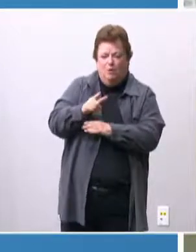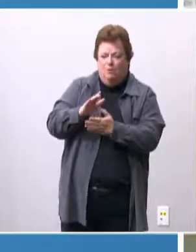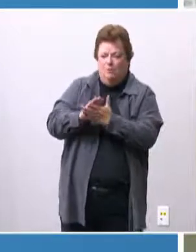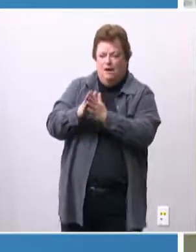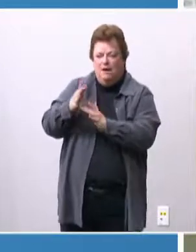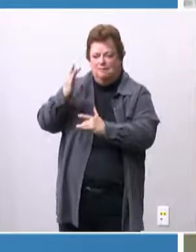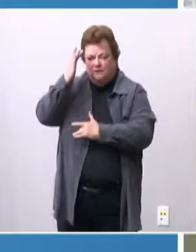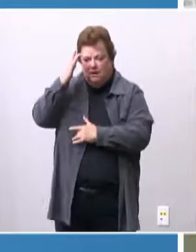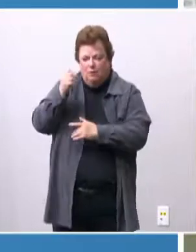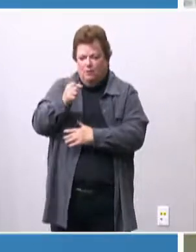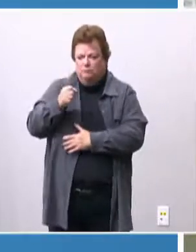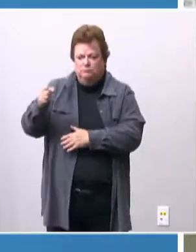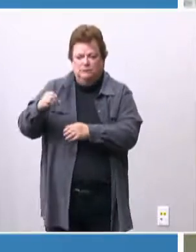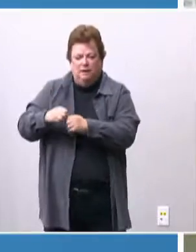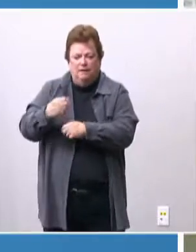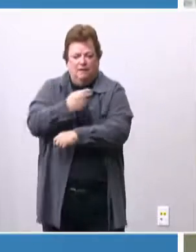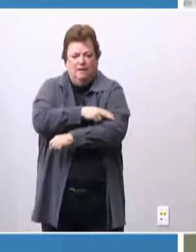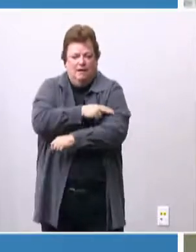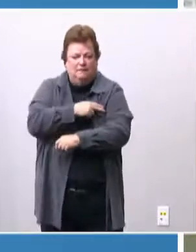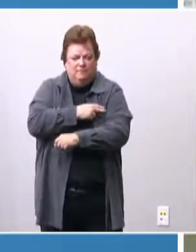hospitalized.